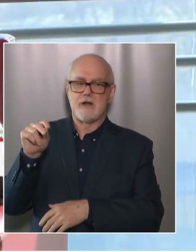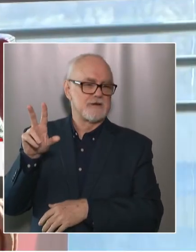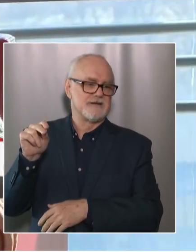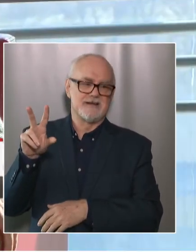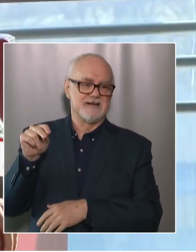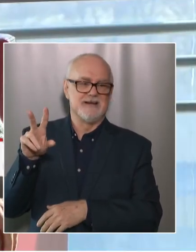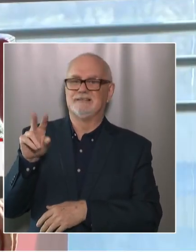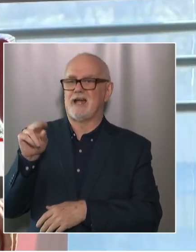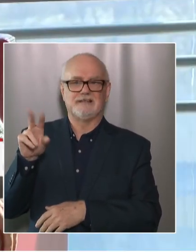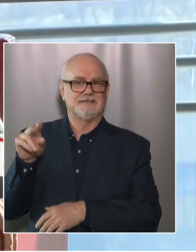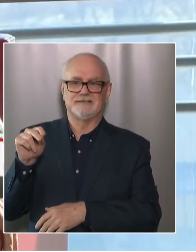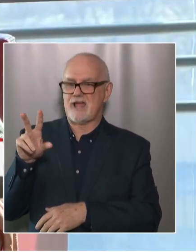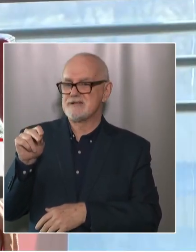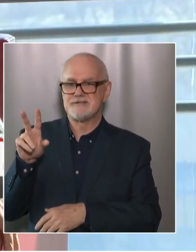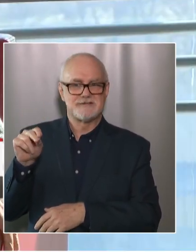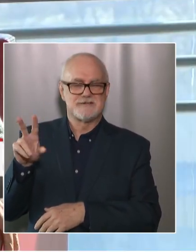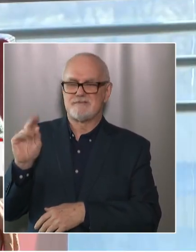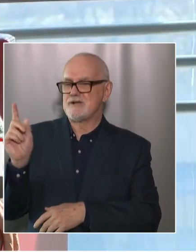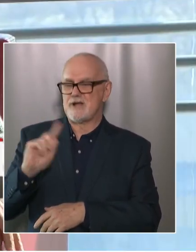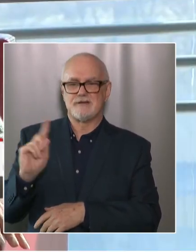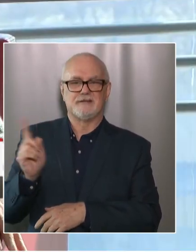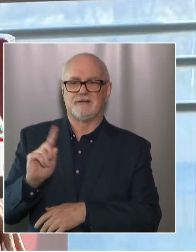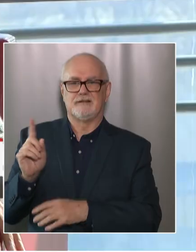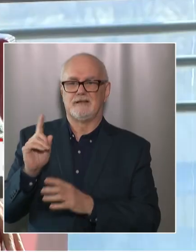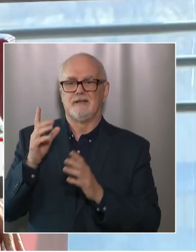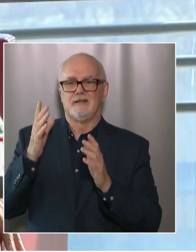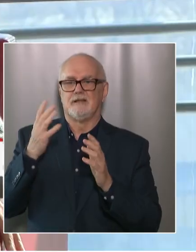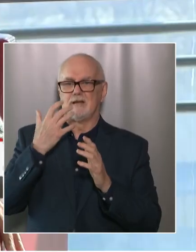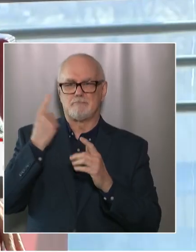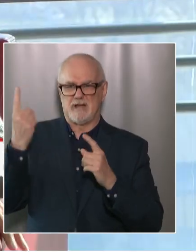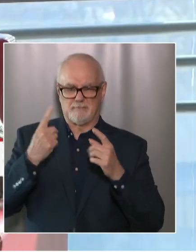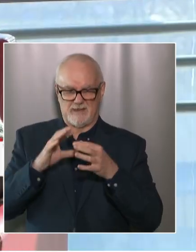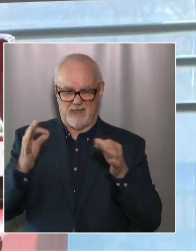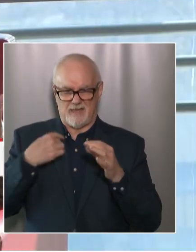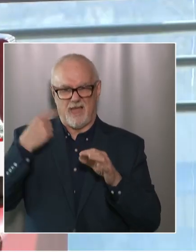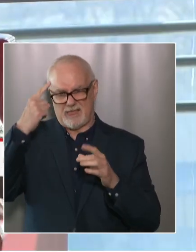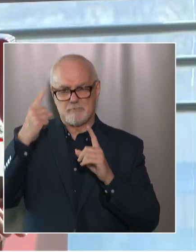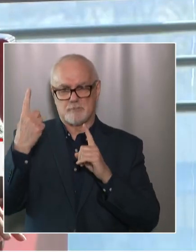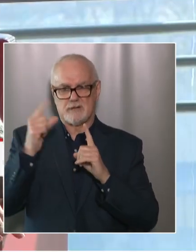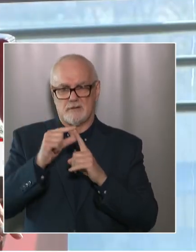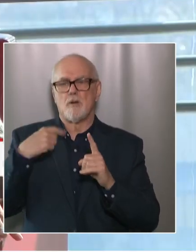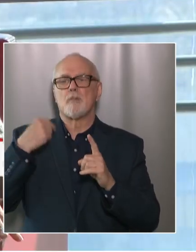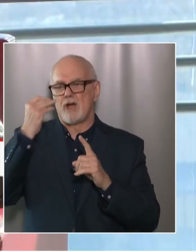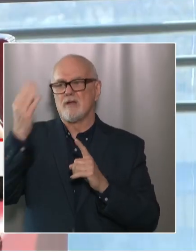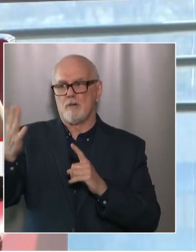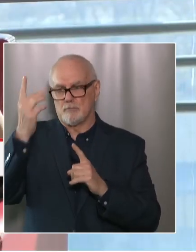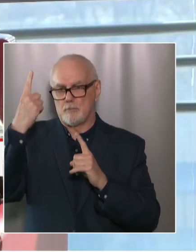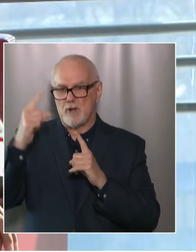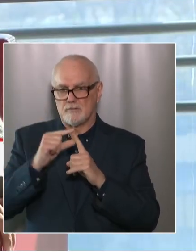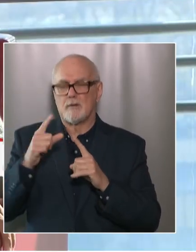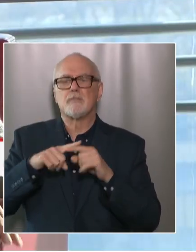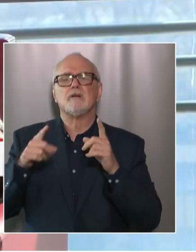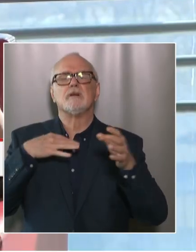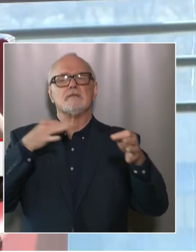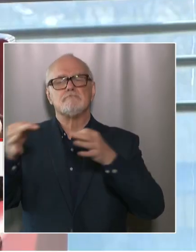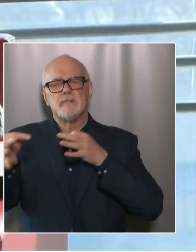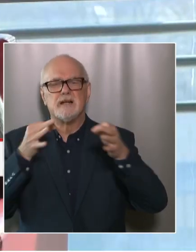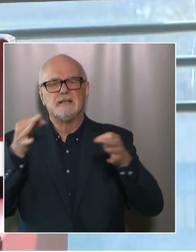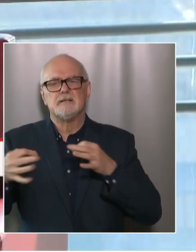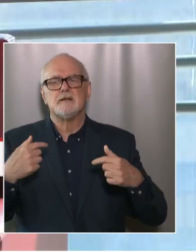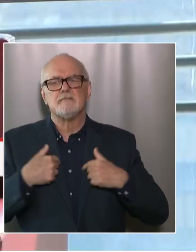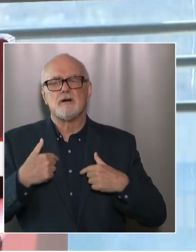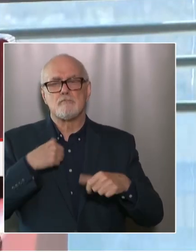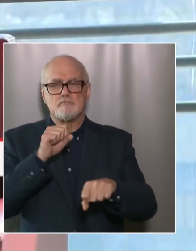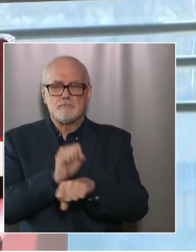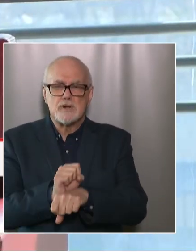I'll say this, and then I'll give you a word. But I have worked now, and I was just telling somebody, almost by